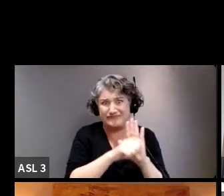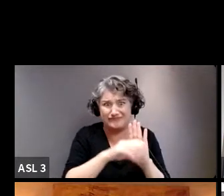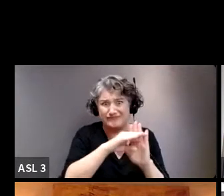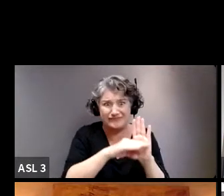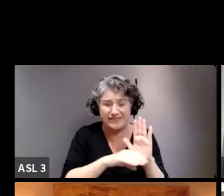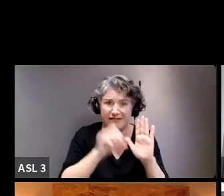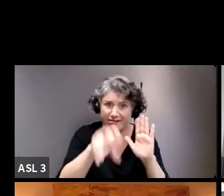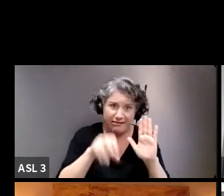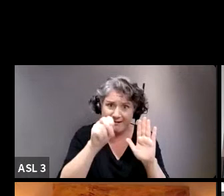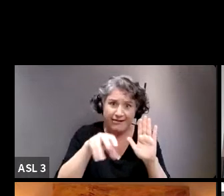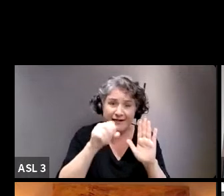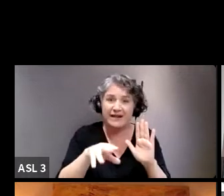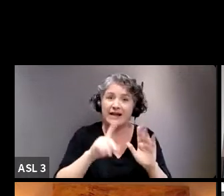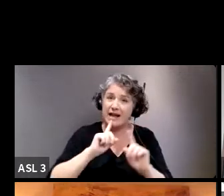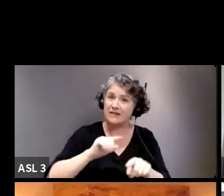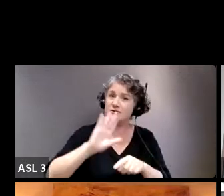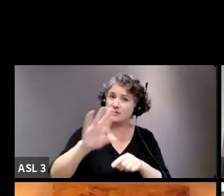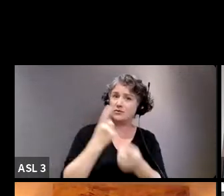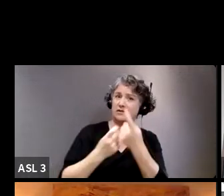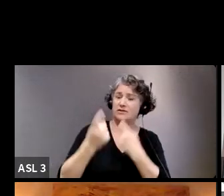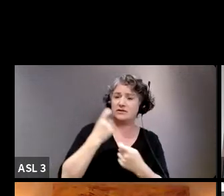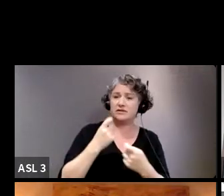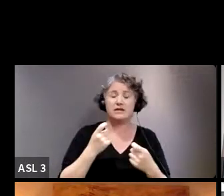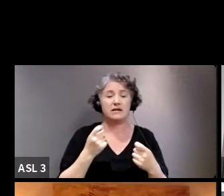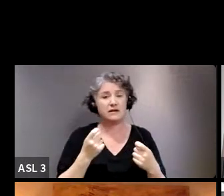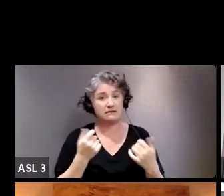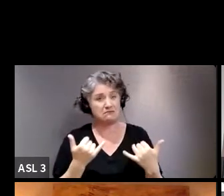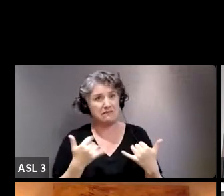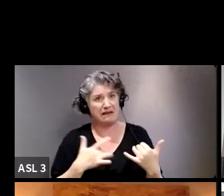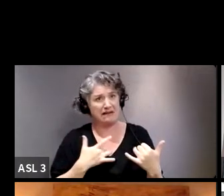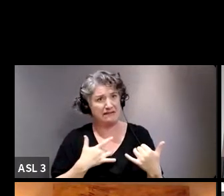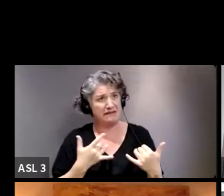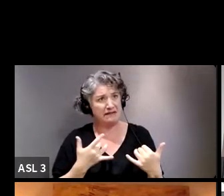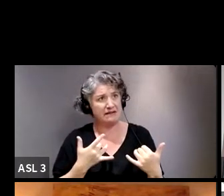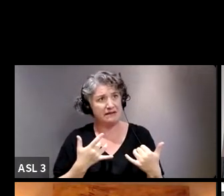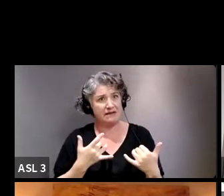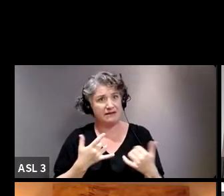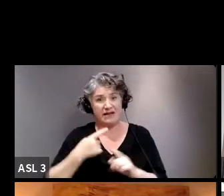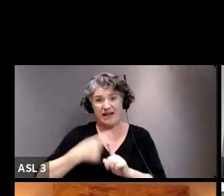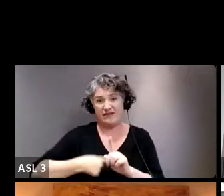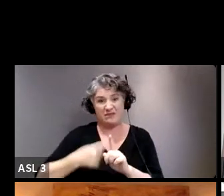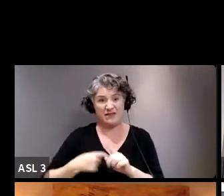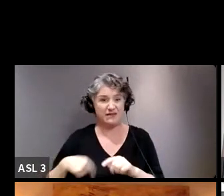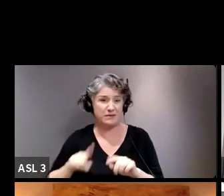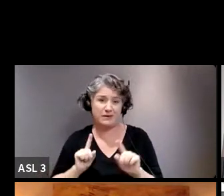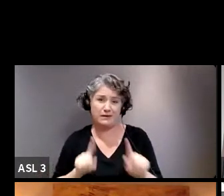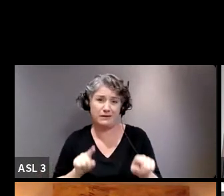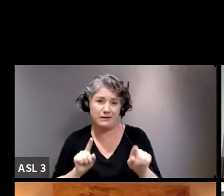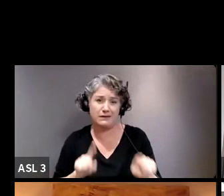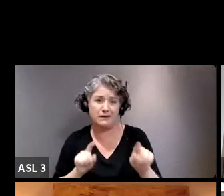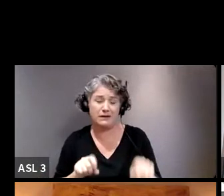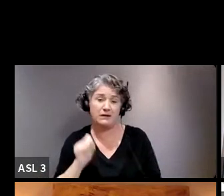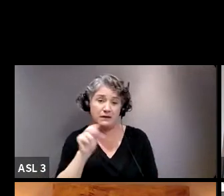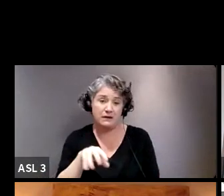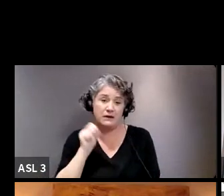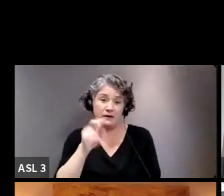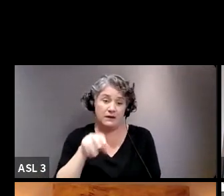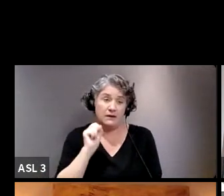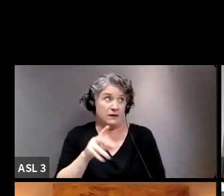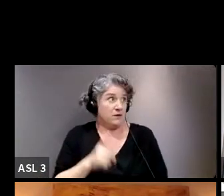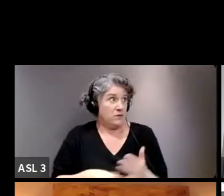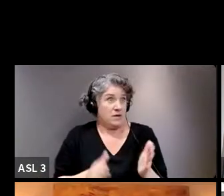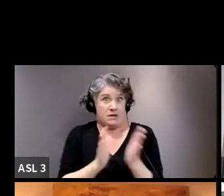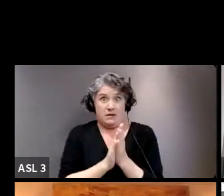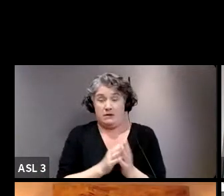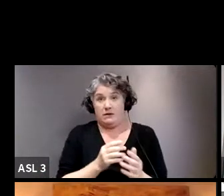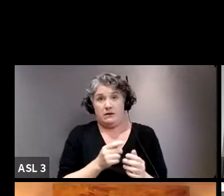answer some of your questions because at this point i feel like we come every month and we tell you what we want and what we're asking for and there's not